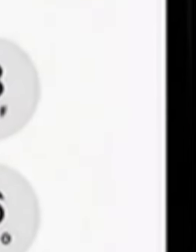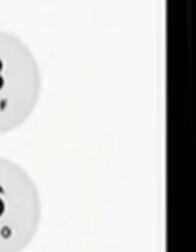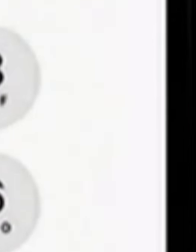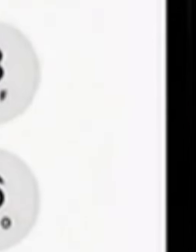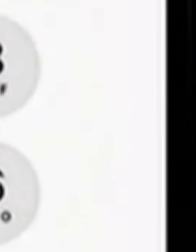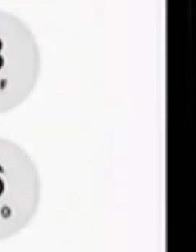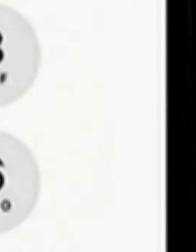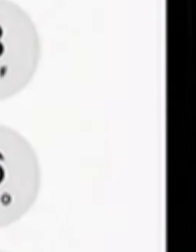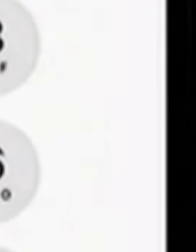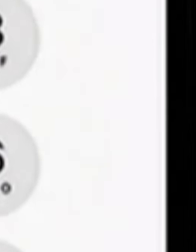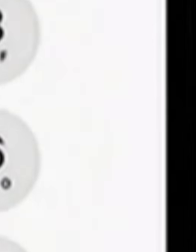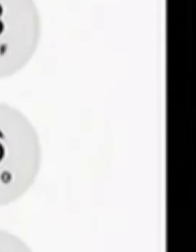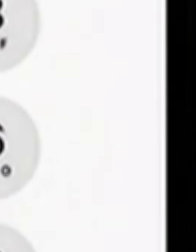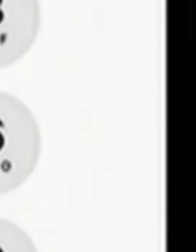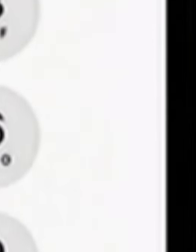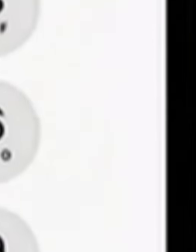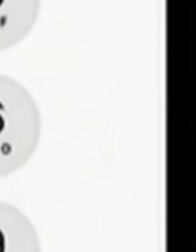go